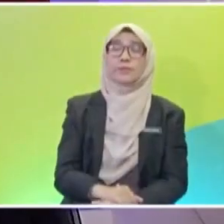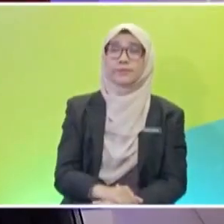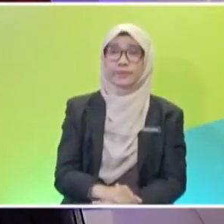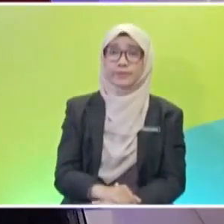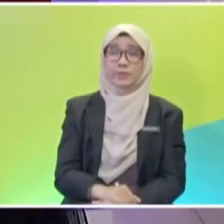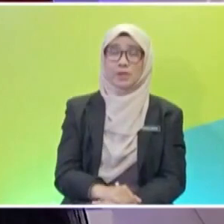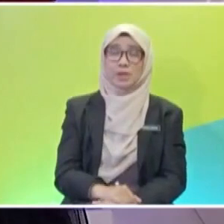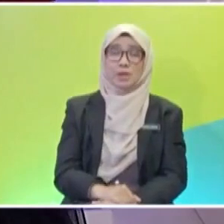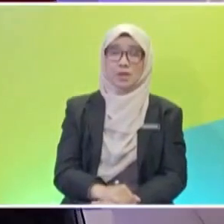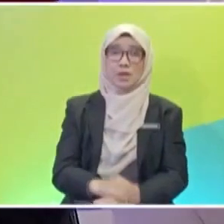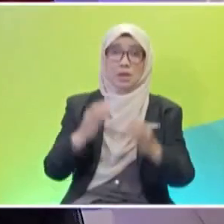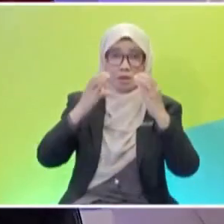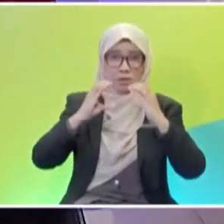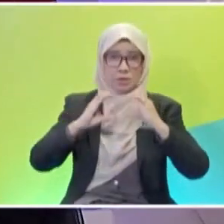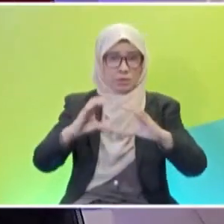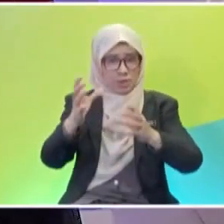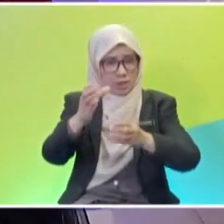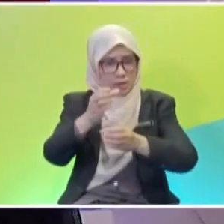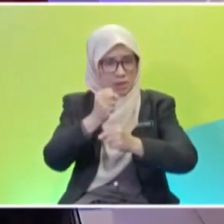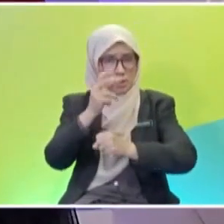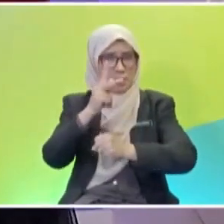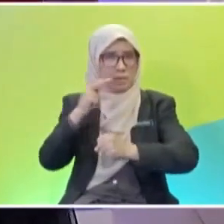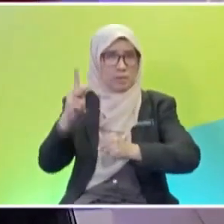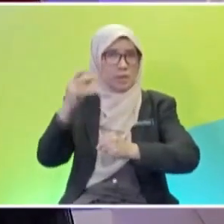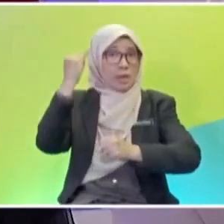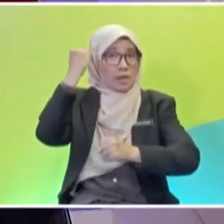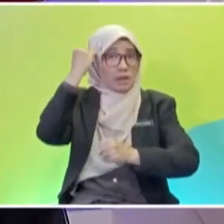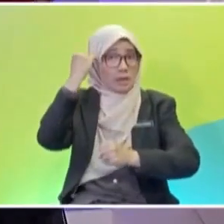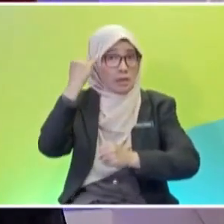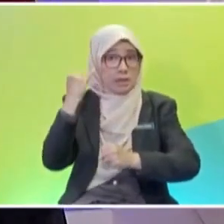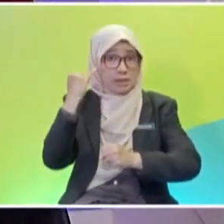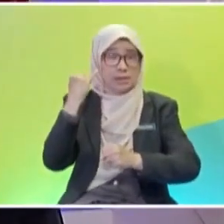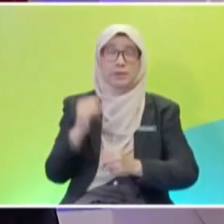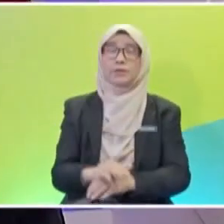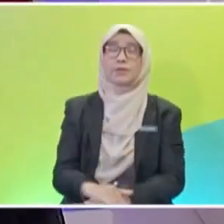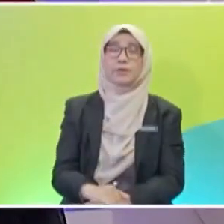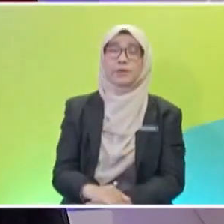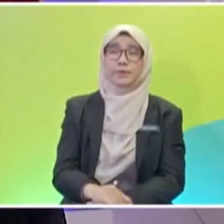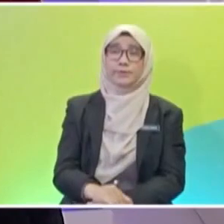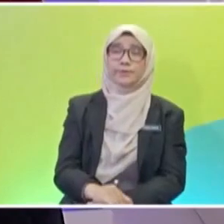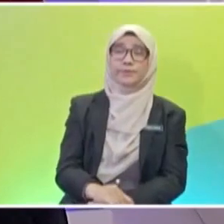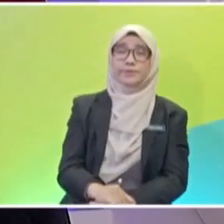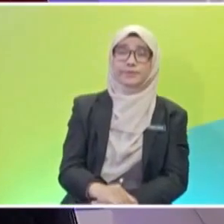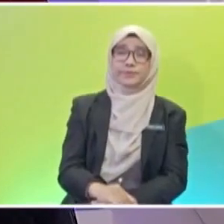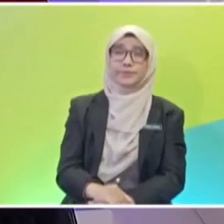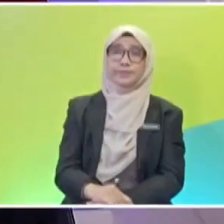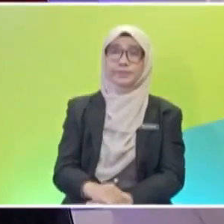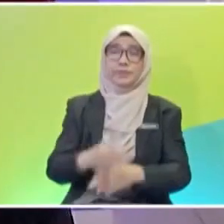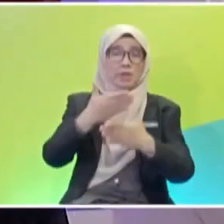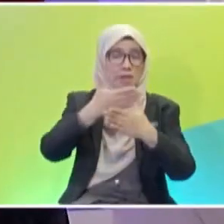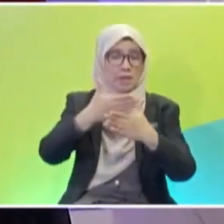Try and get the general idea of your own paragraphs mm-hmm. and we'll regroup and share